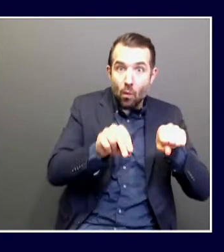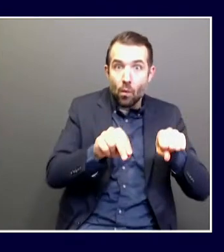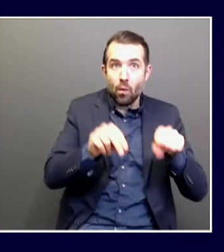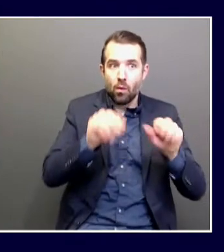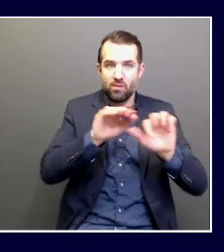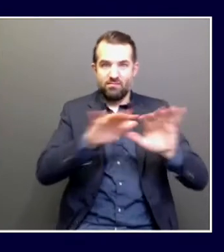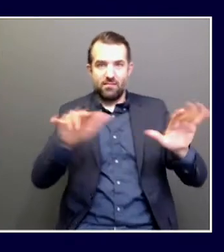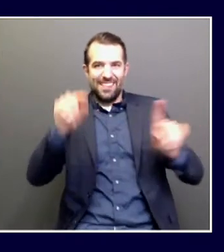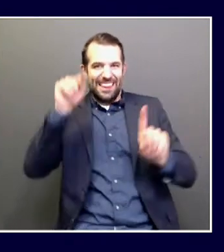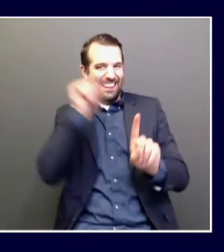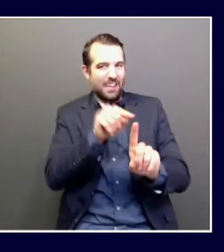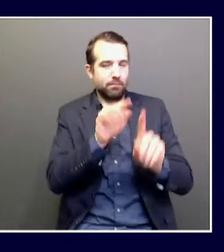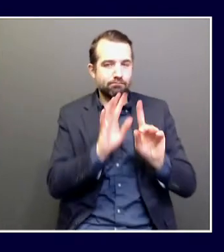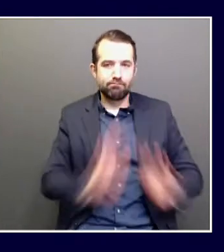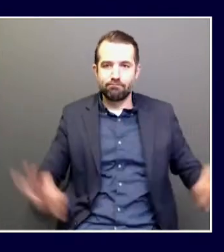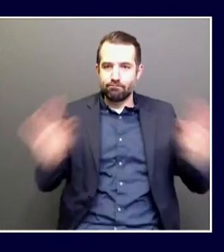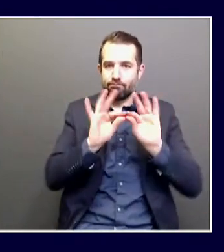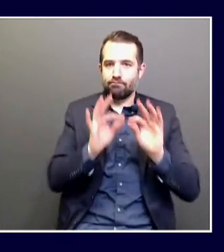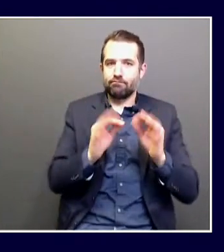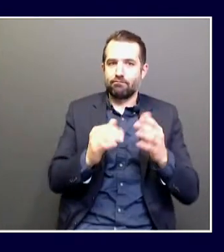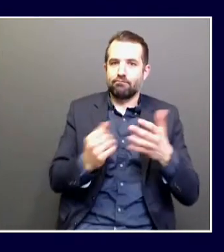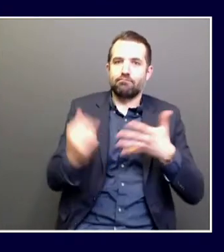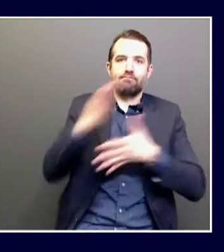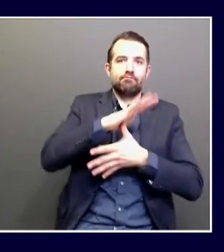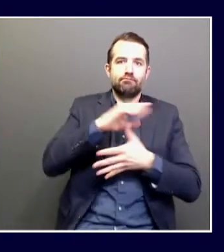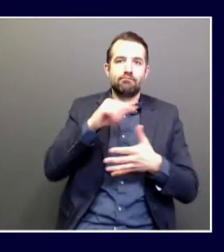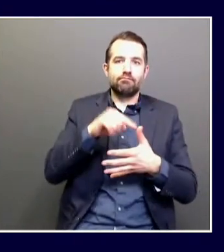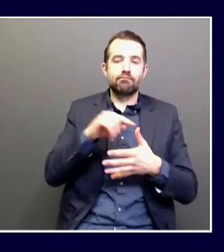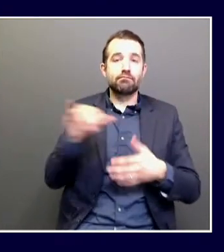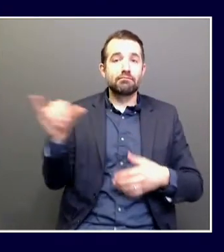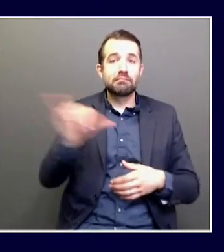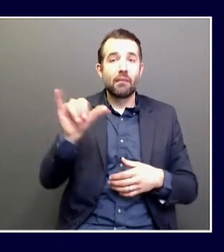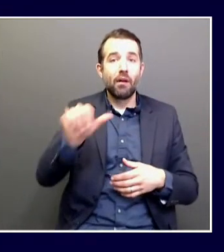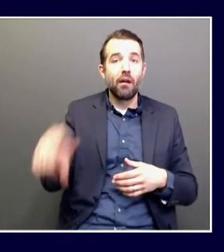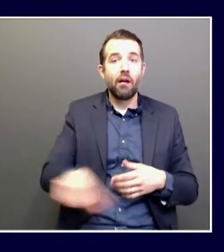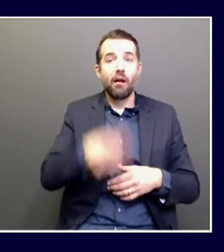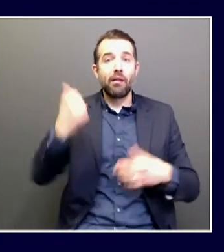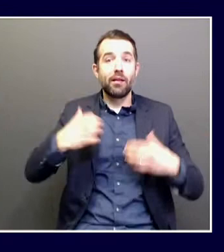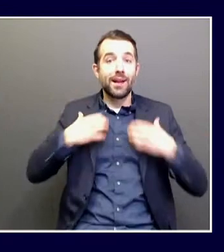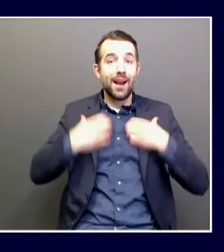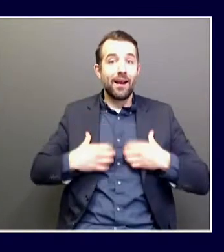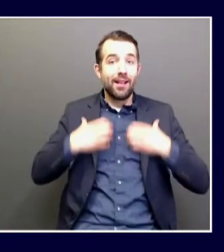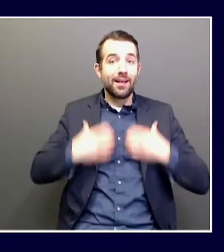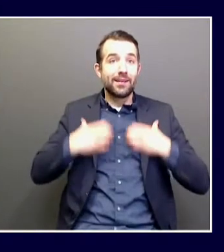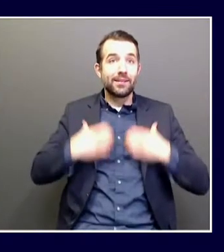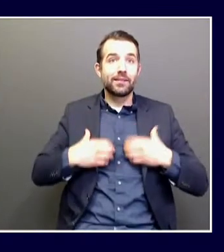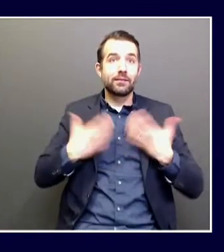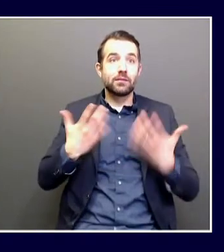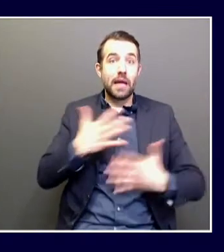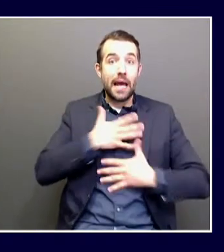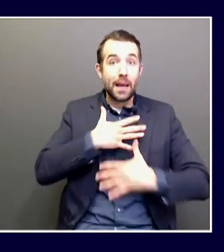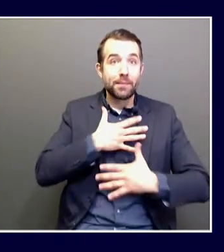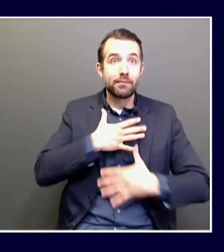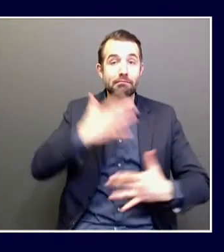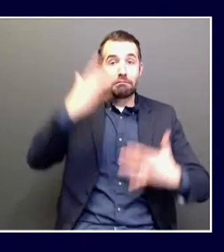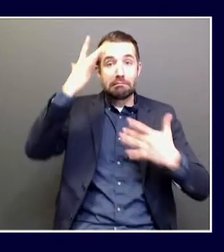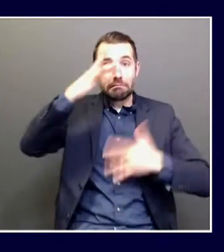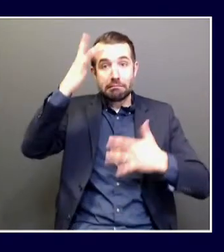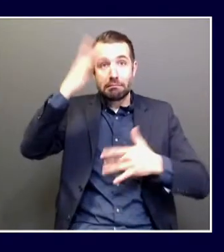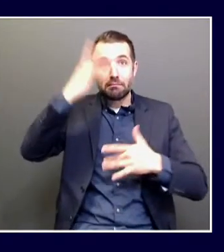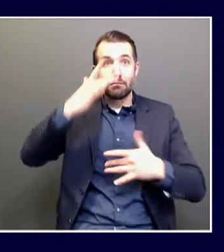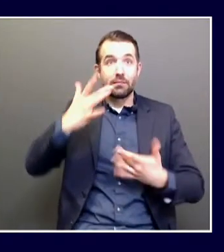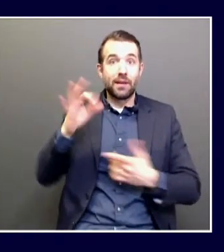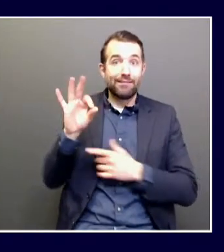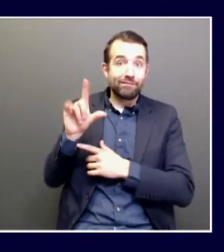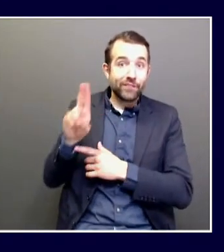other respiratory diseases, like, for example, influenza, where the focus is on hospitalizations, pediatric